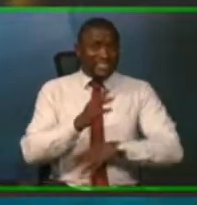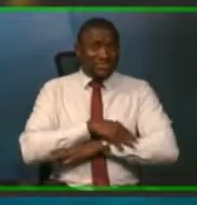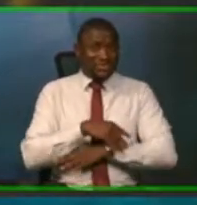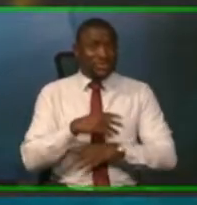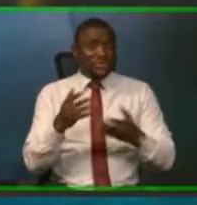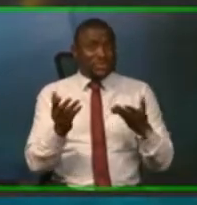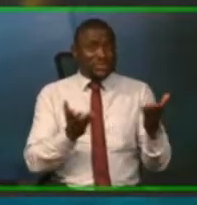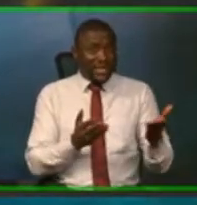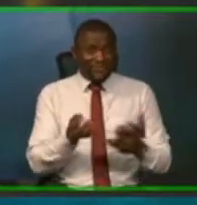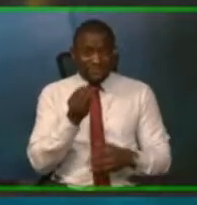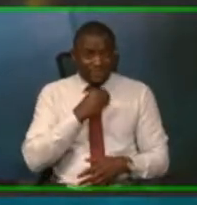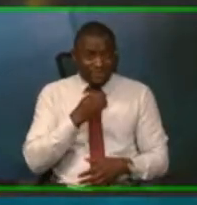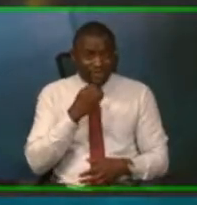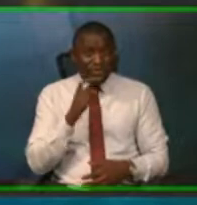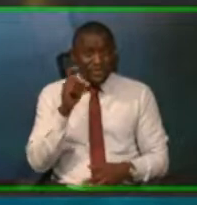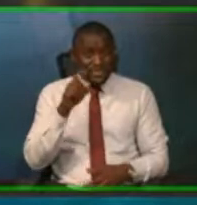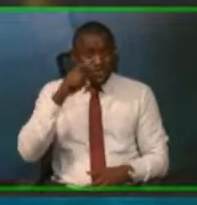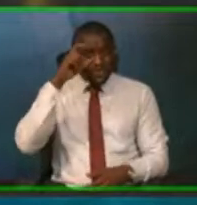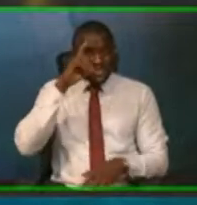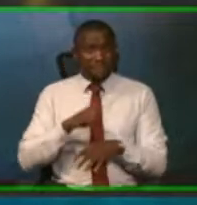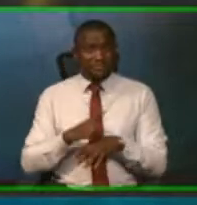wisdom,